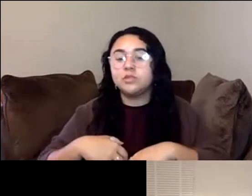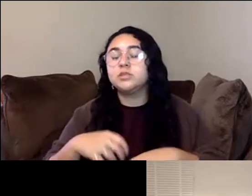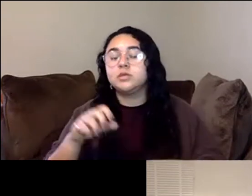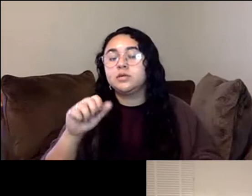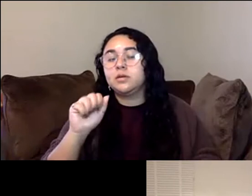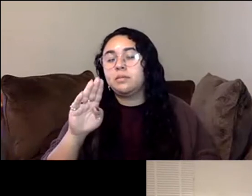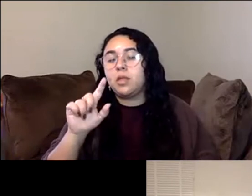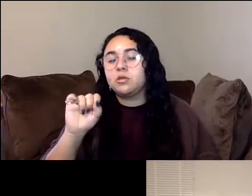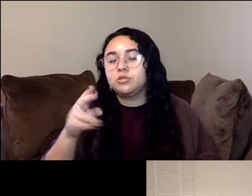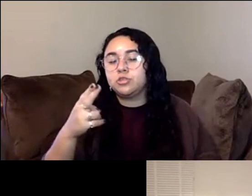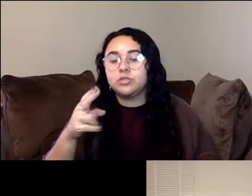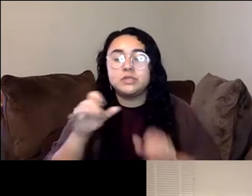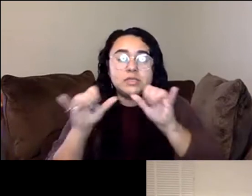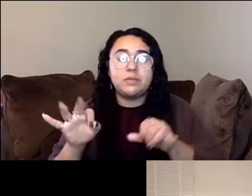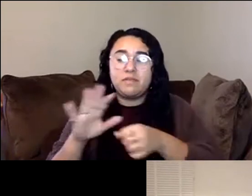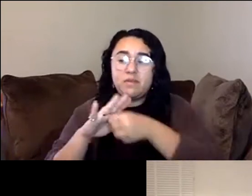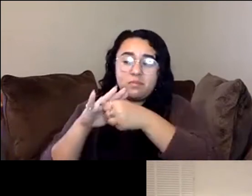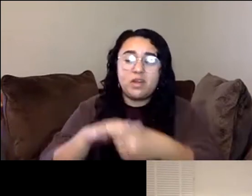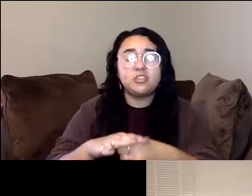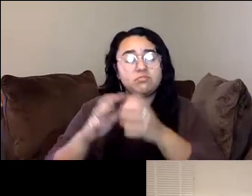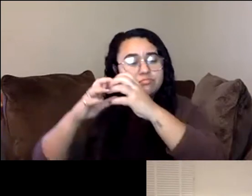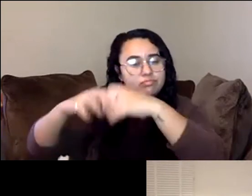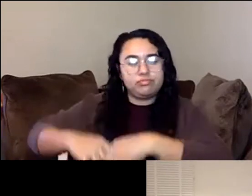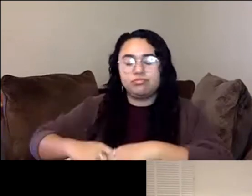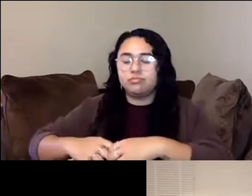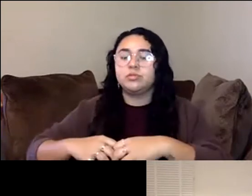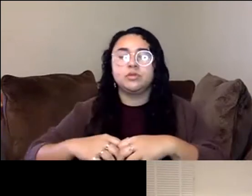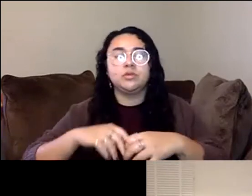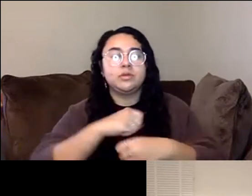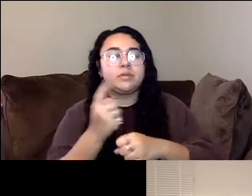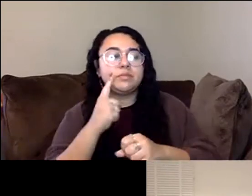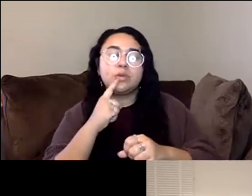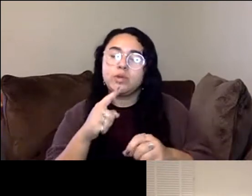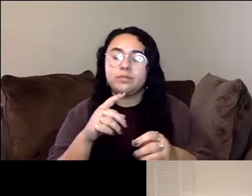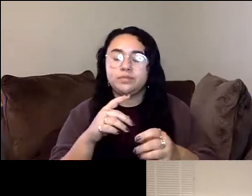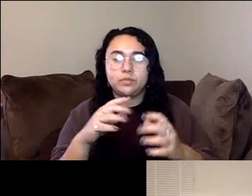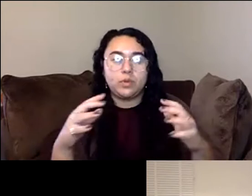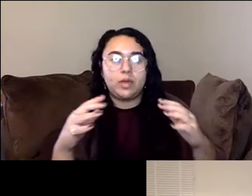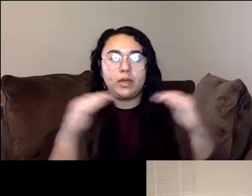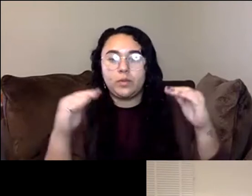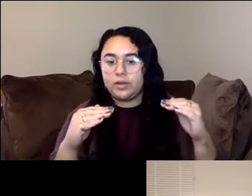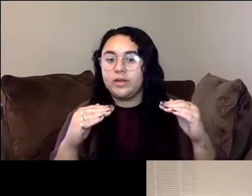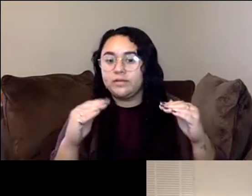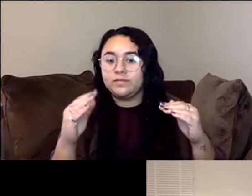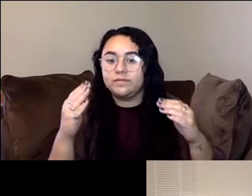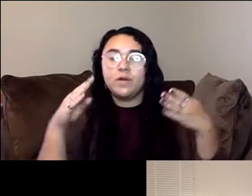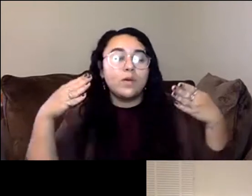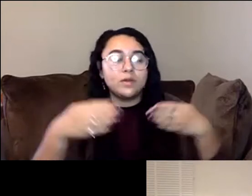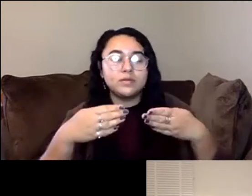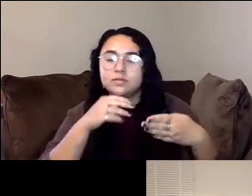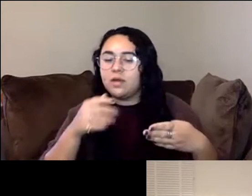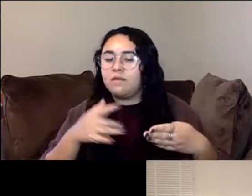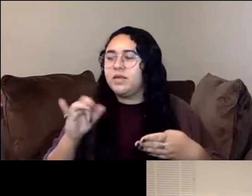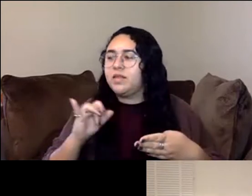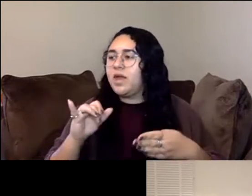So for something so heavy, it was actually very inspiring and therapeutic. So it didn't feel like working with strangers at